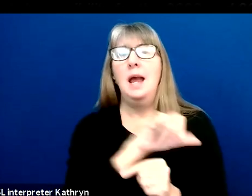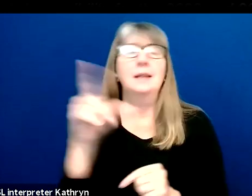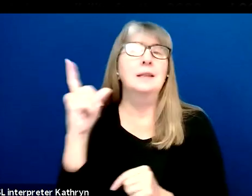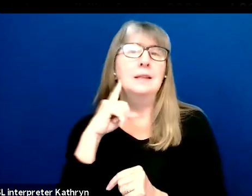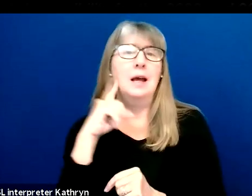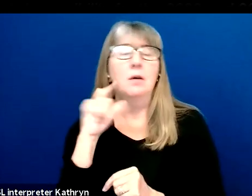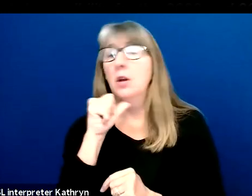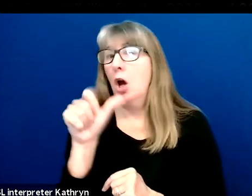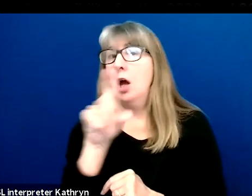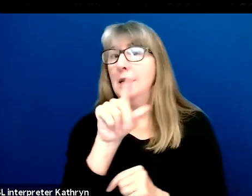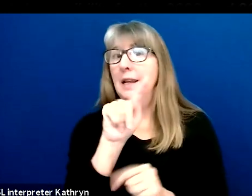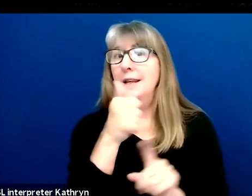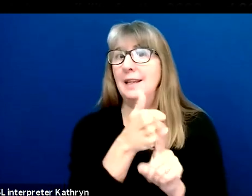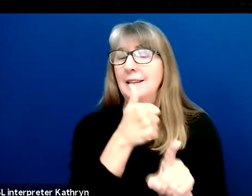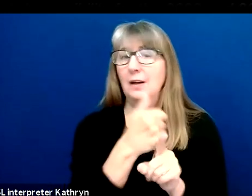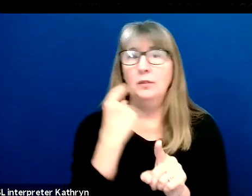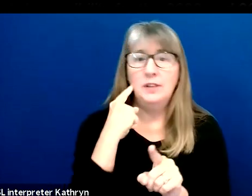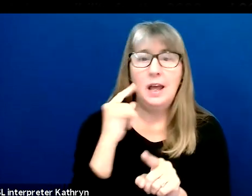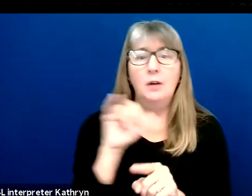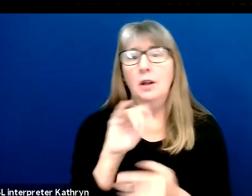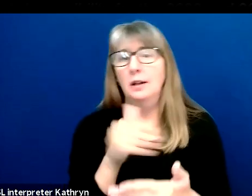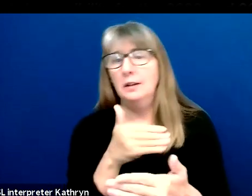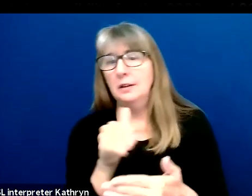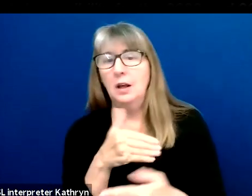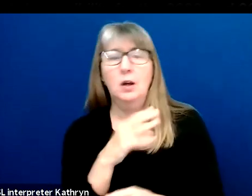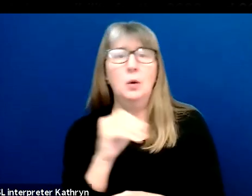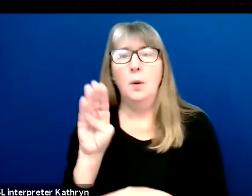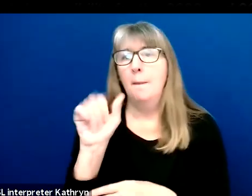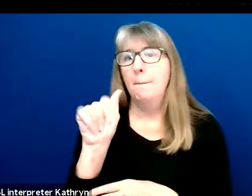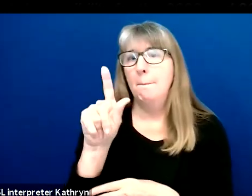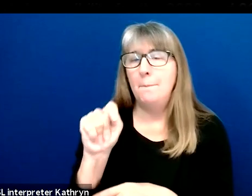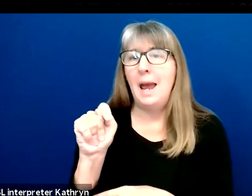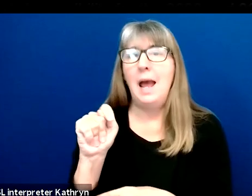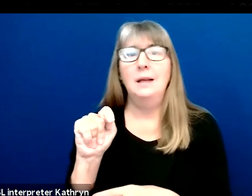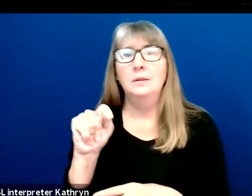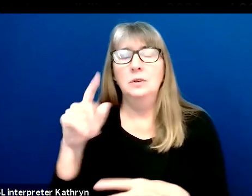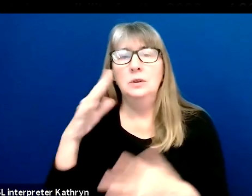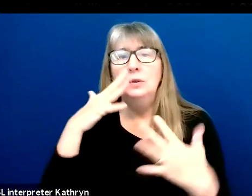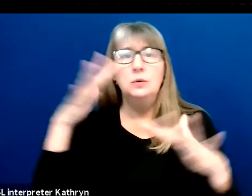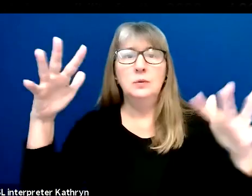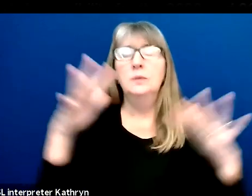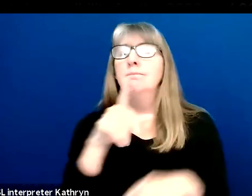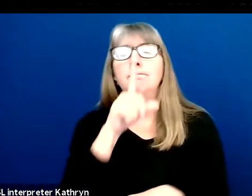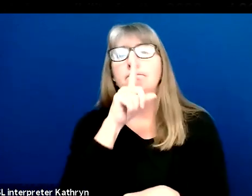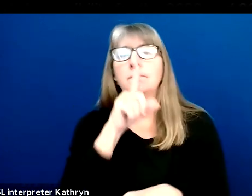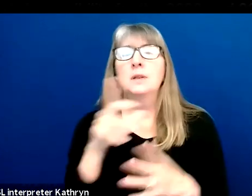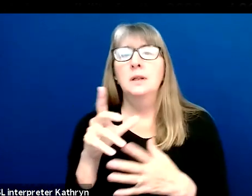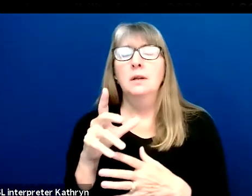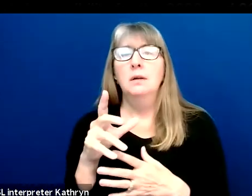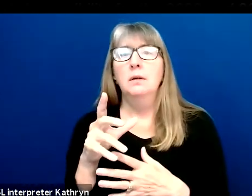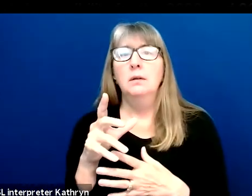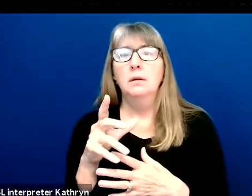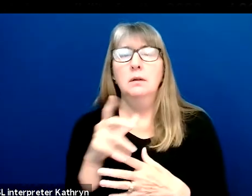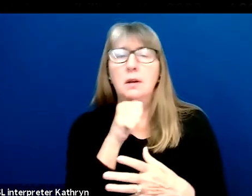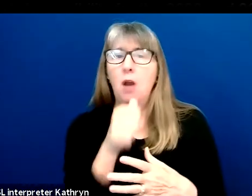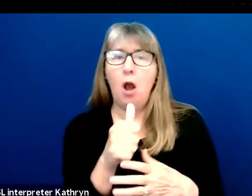We're not talking about like whale song or bat sonar, things that are inherently sonic. We're talking about,